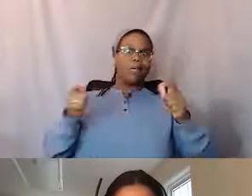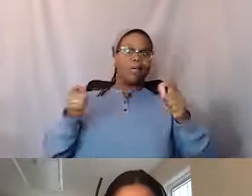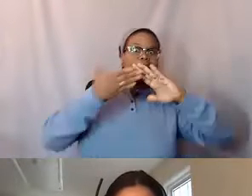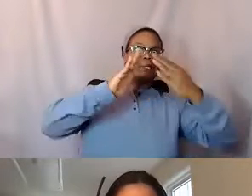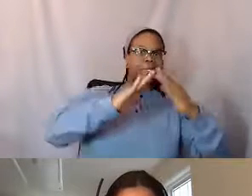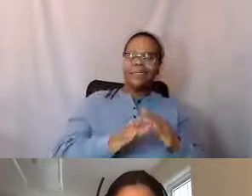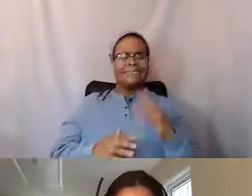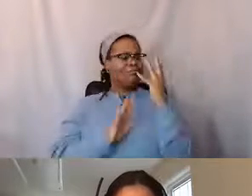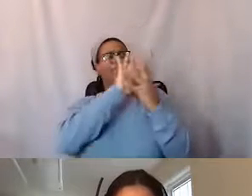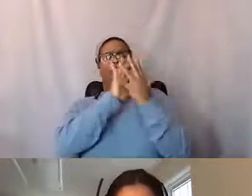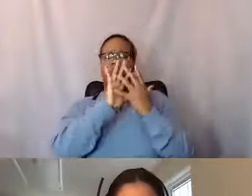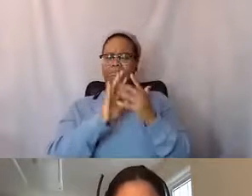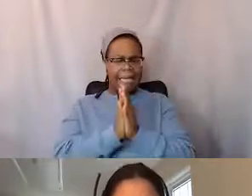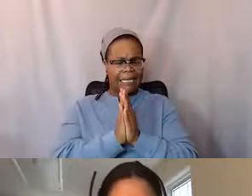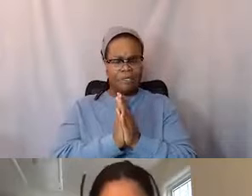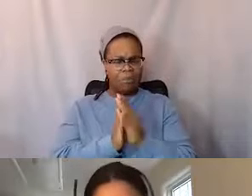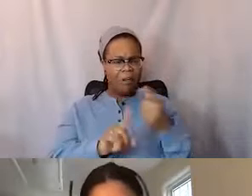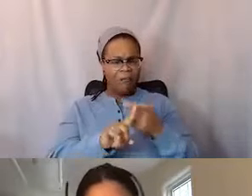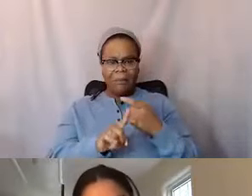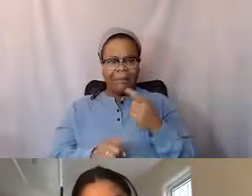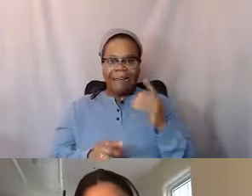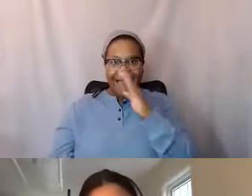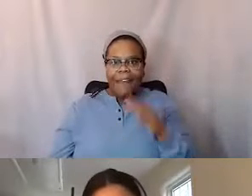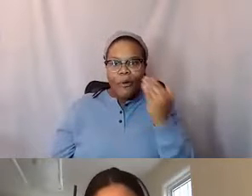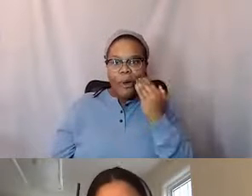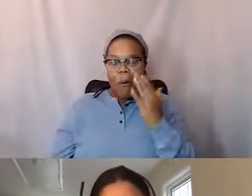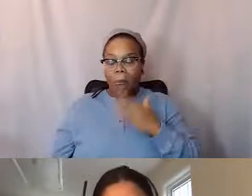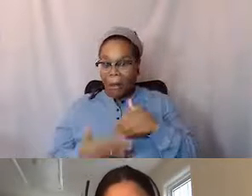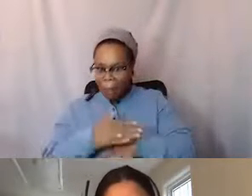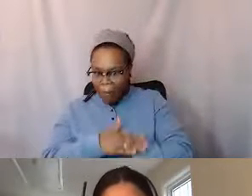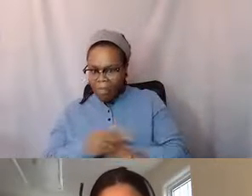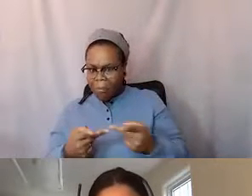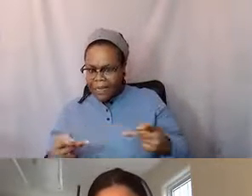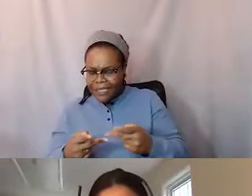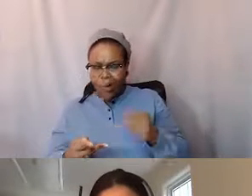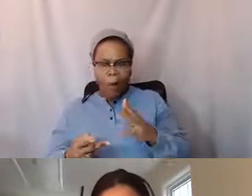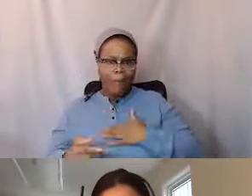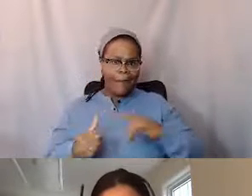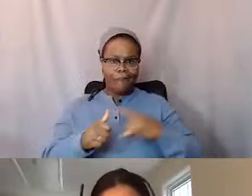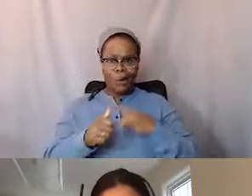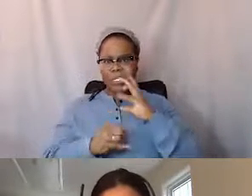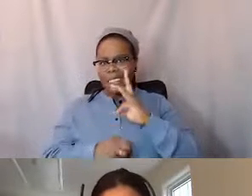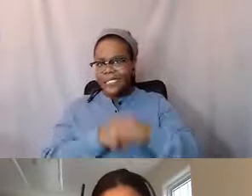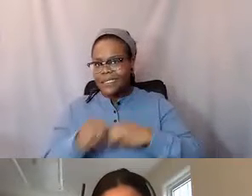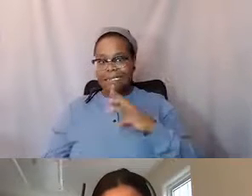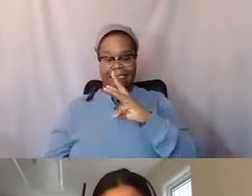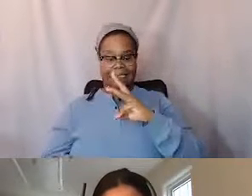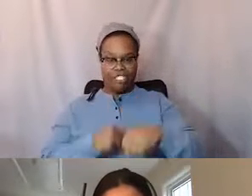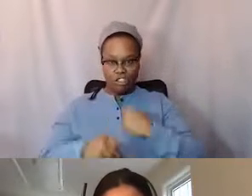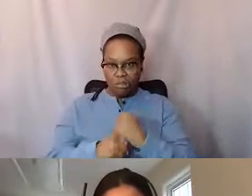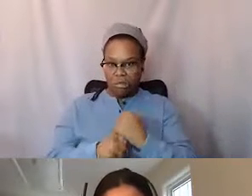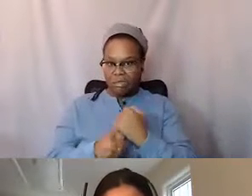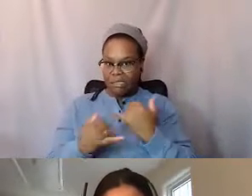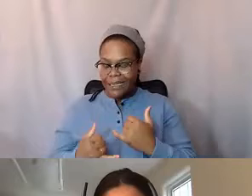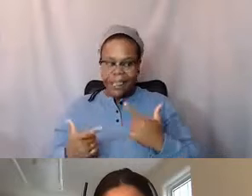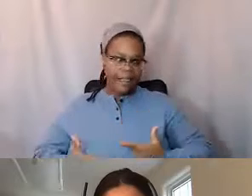where are you from? I never know what to say. Is it my birthplace, or where I lived for the first 6 years, or is it where I live now, or is it where I work, because it's a different